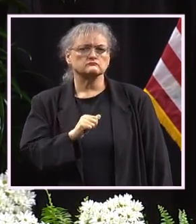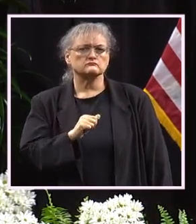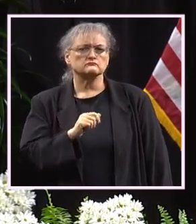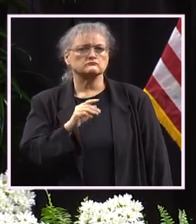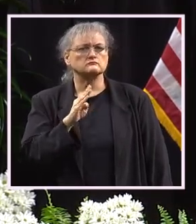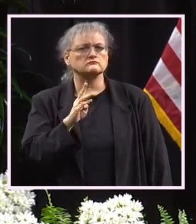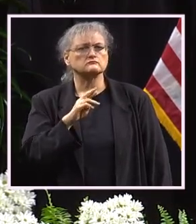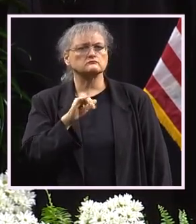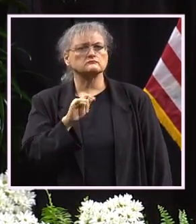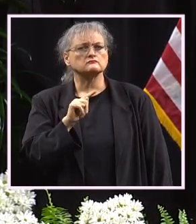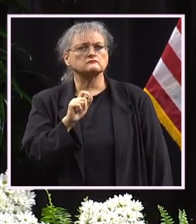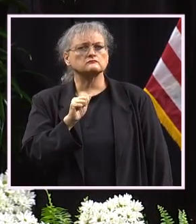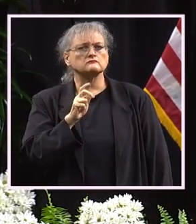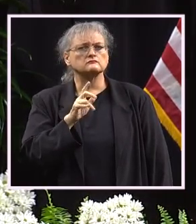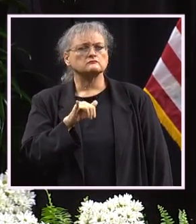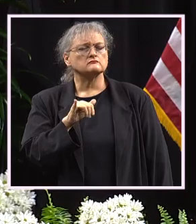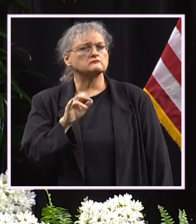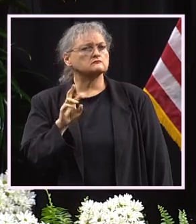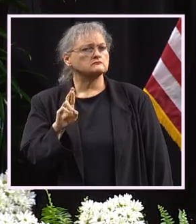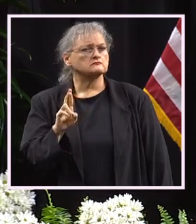Brittany U. Rasmussen.